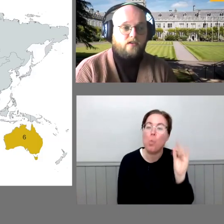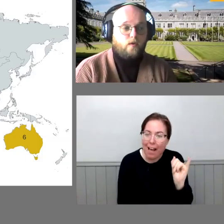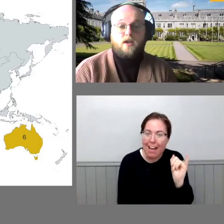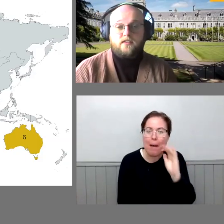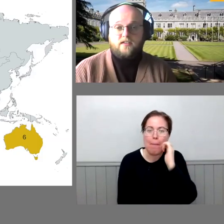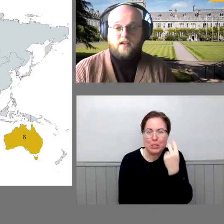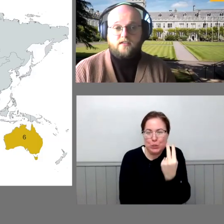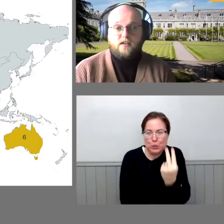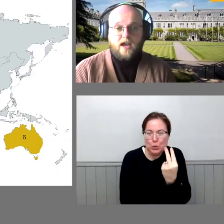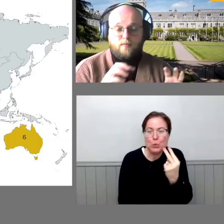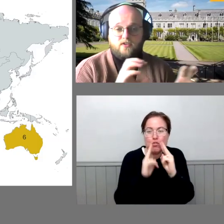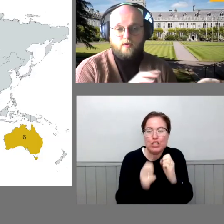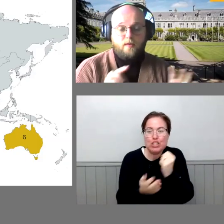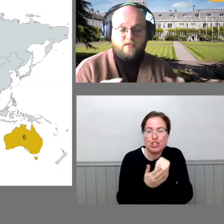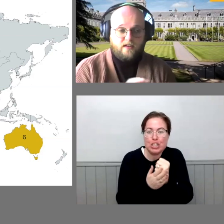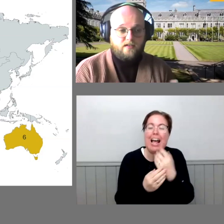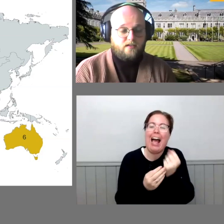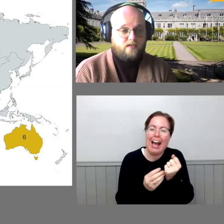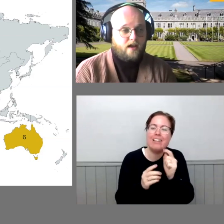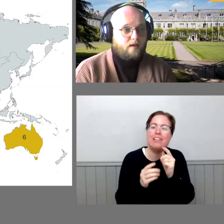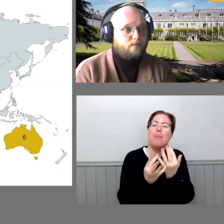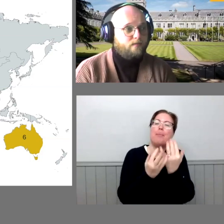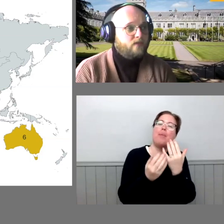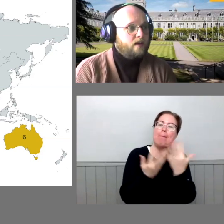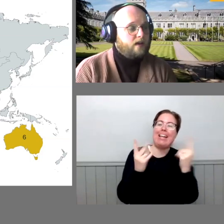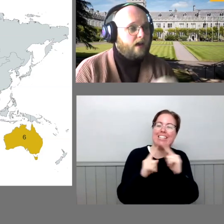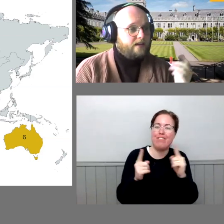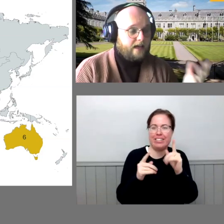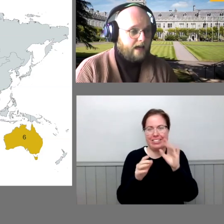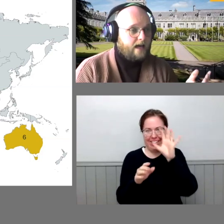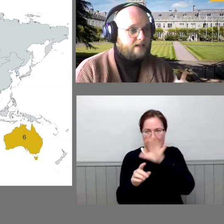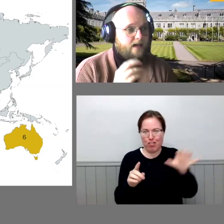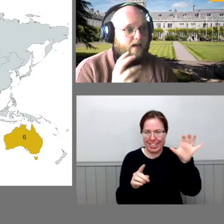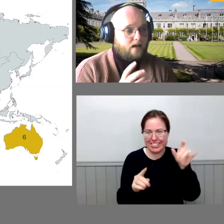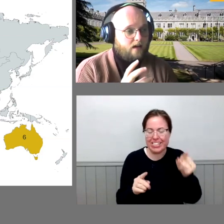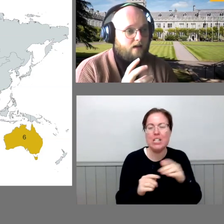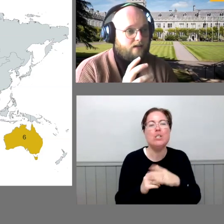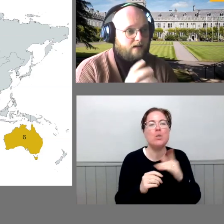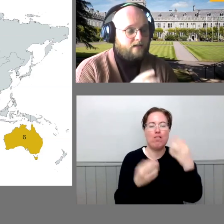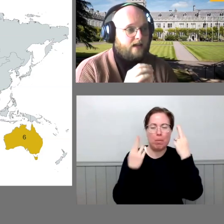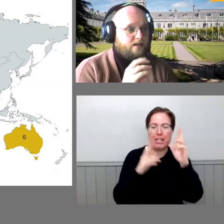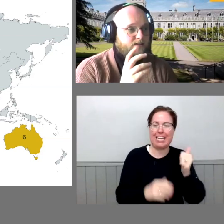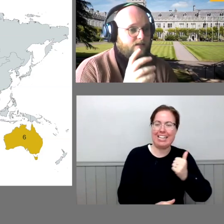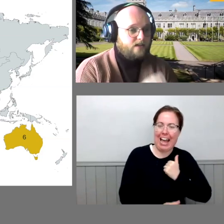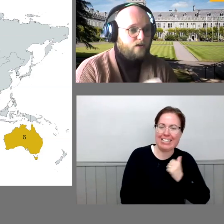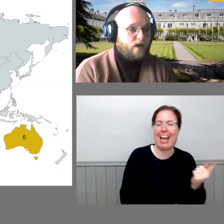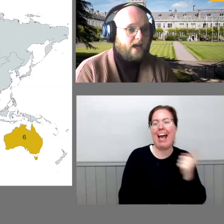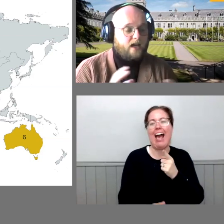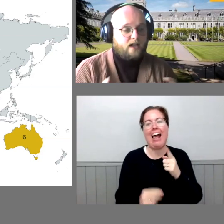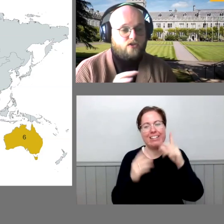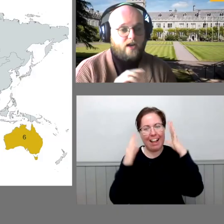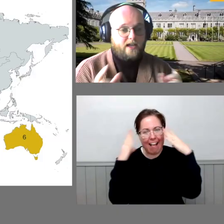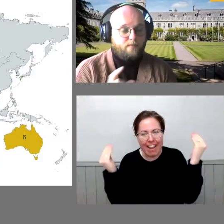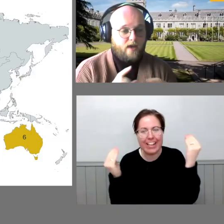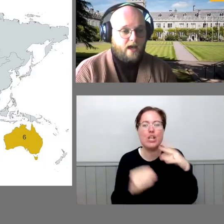two studies were multi-site. So we represented the Canada, Netherlands, the